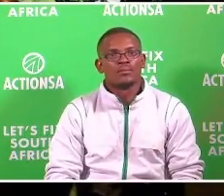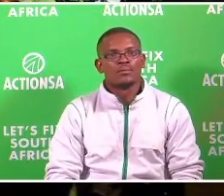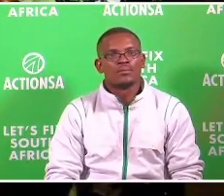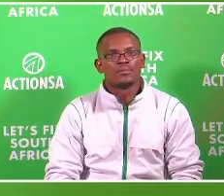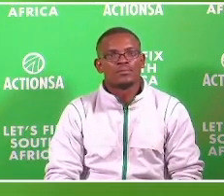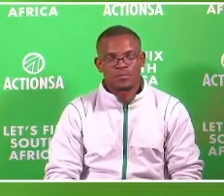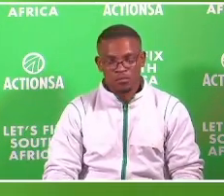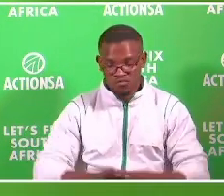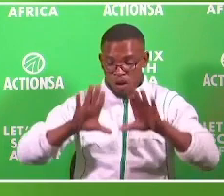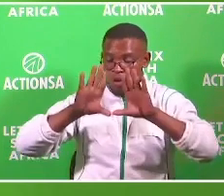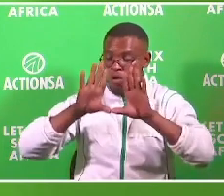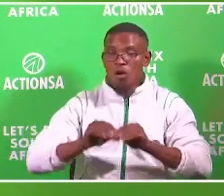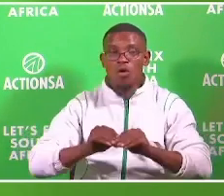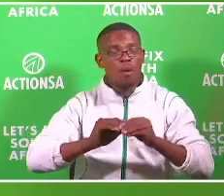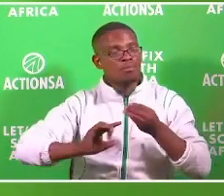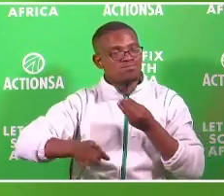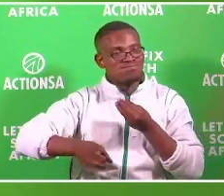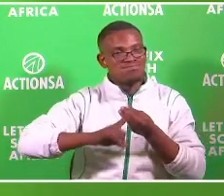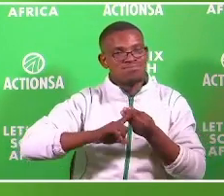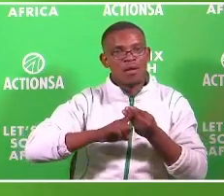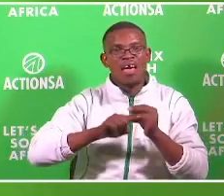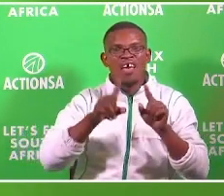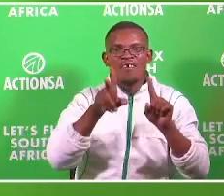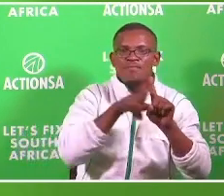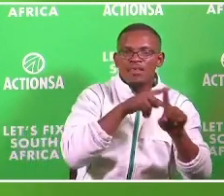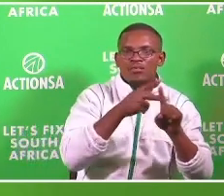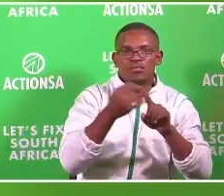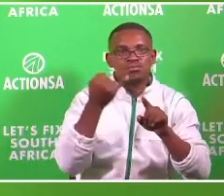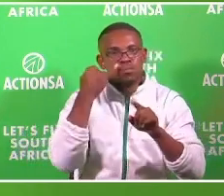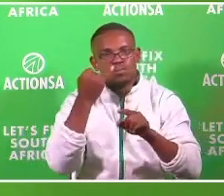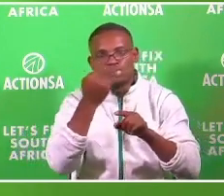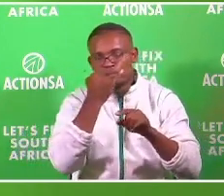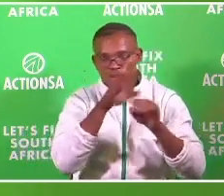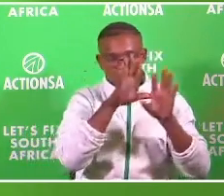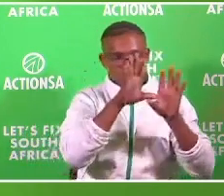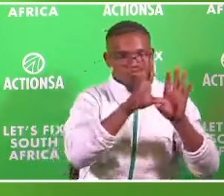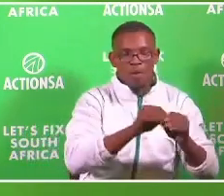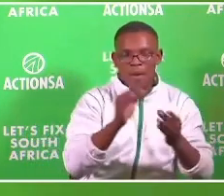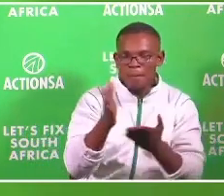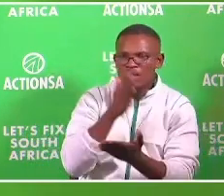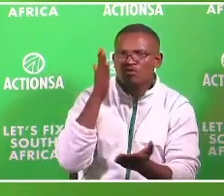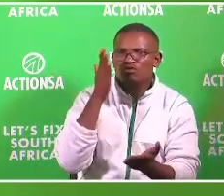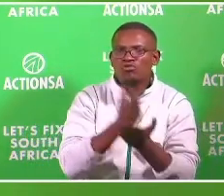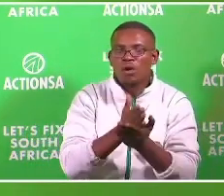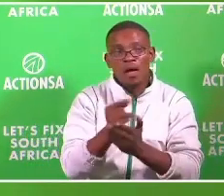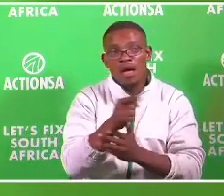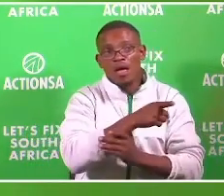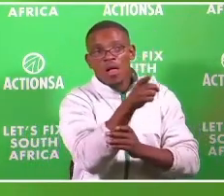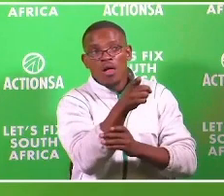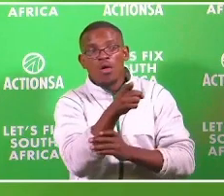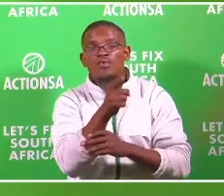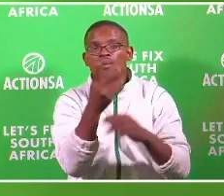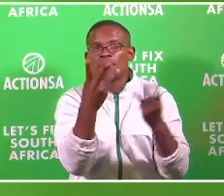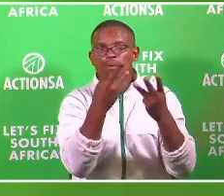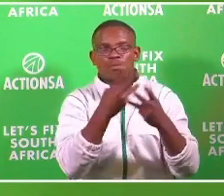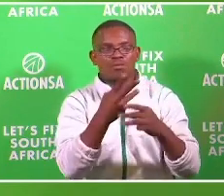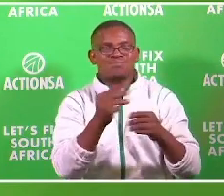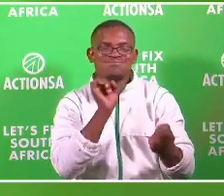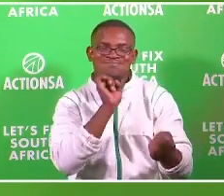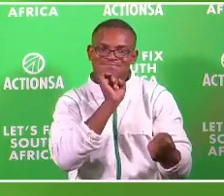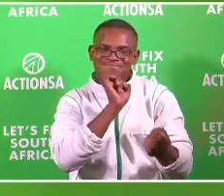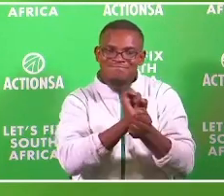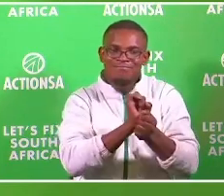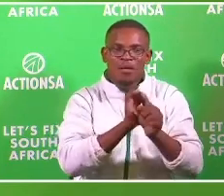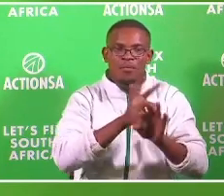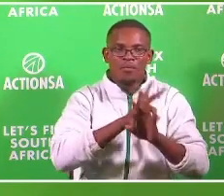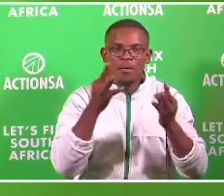We will stop prosecuting the victims of drug abuse, ensuring that drug dealers are arrested and families